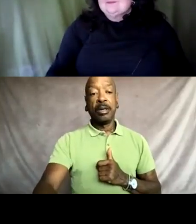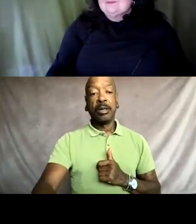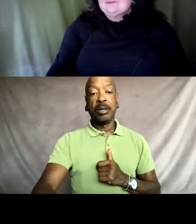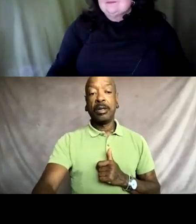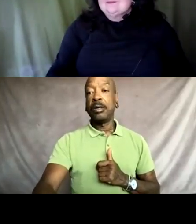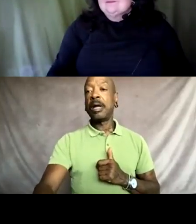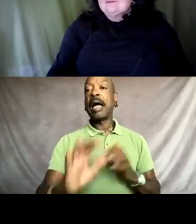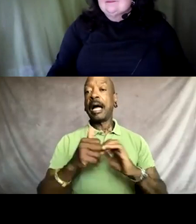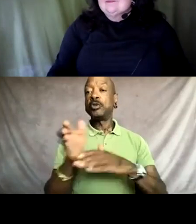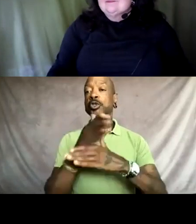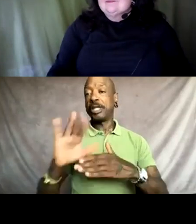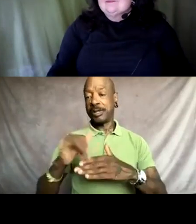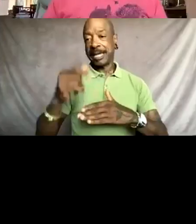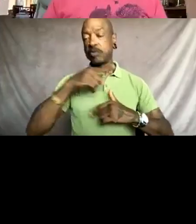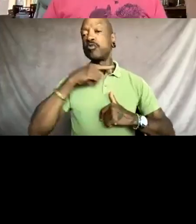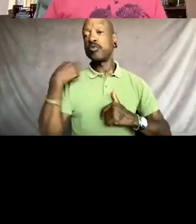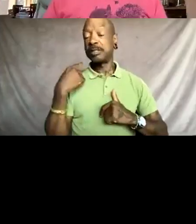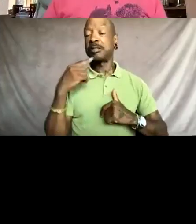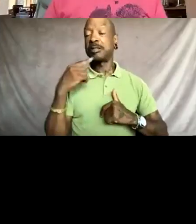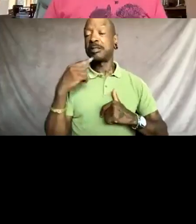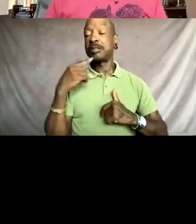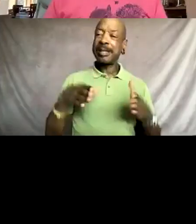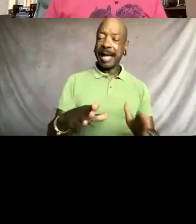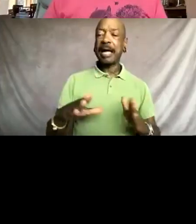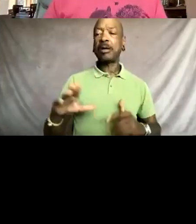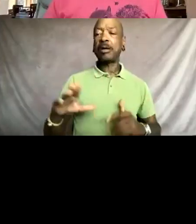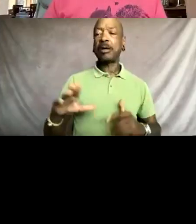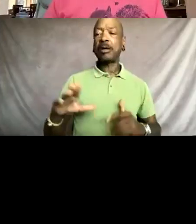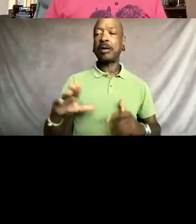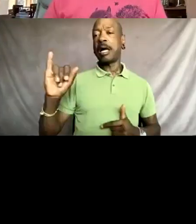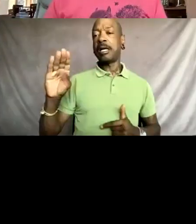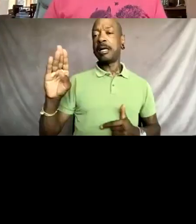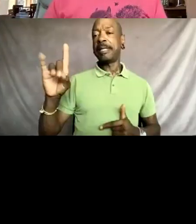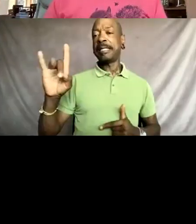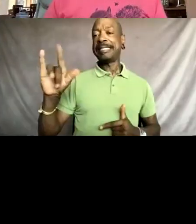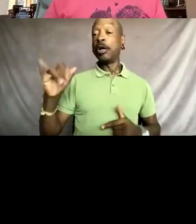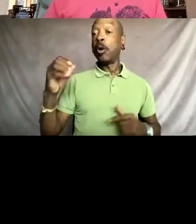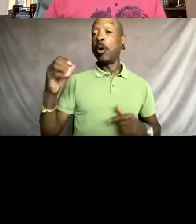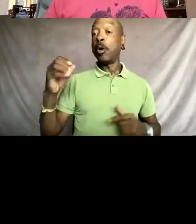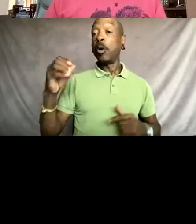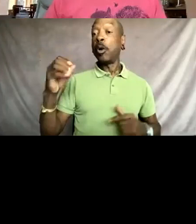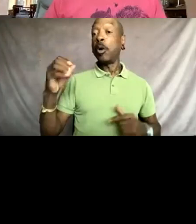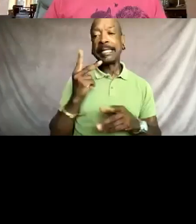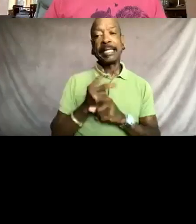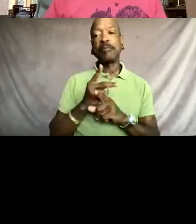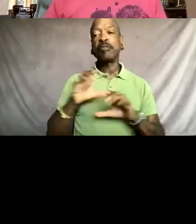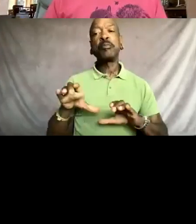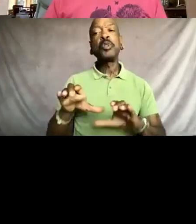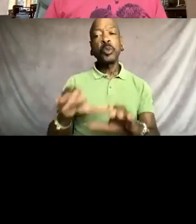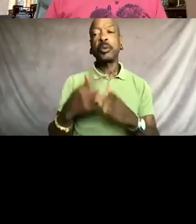would say never let fear of liability hold you back too much from what you want to do, because it is one of